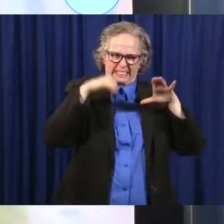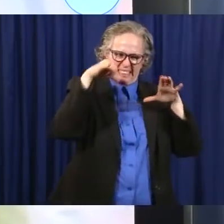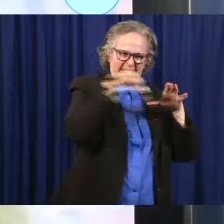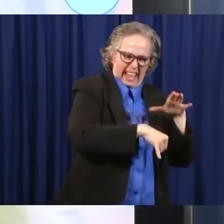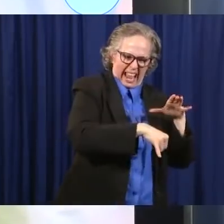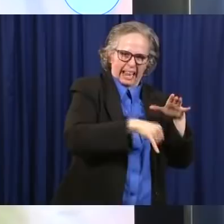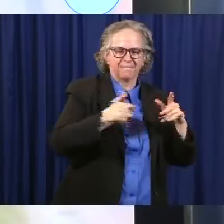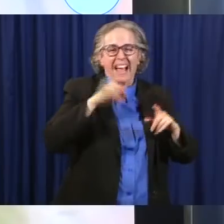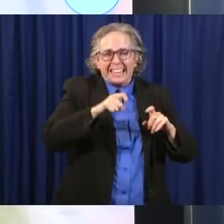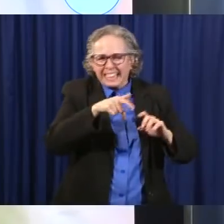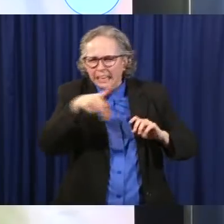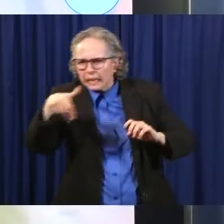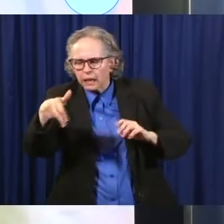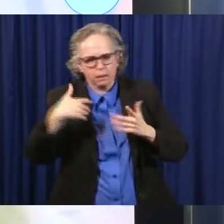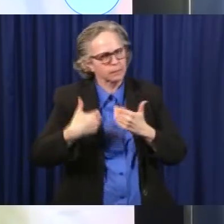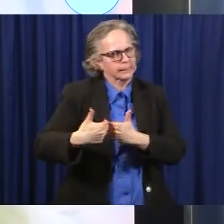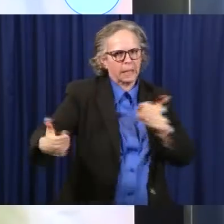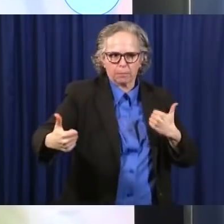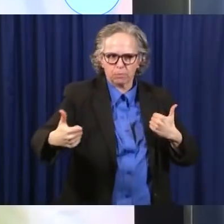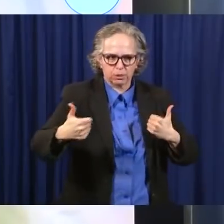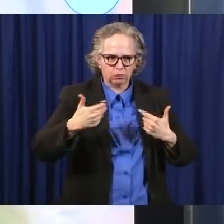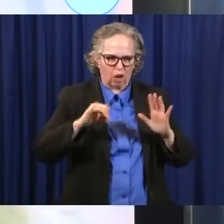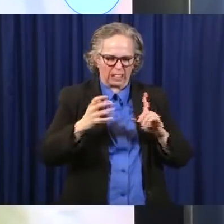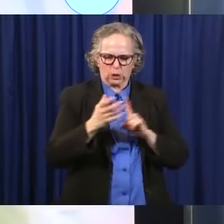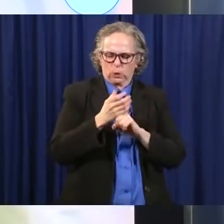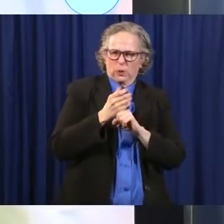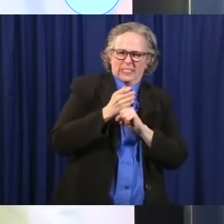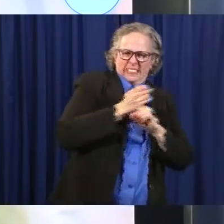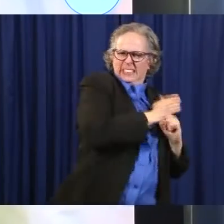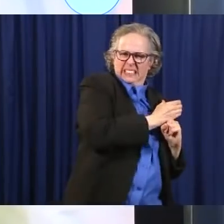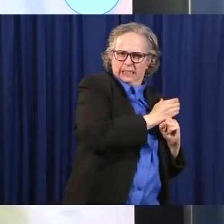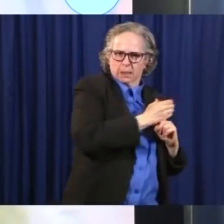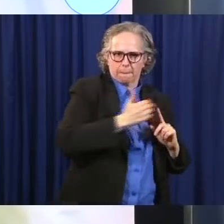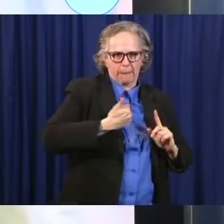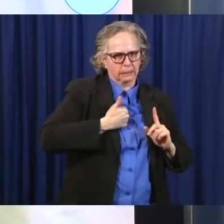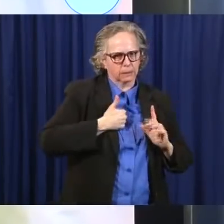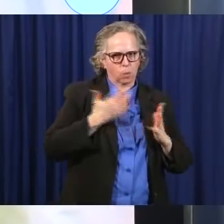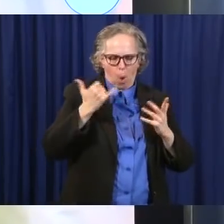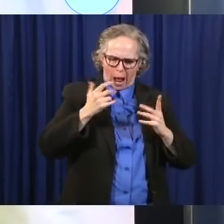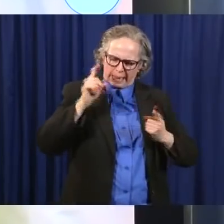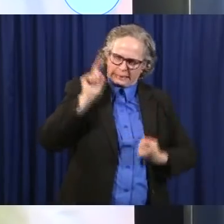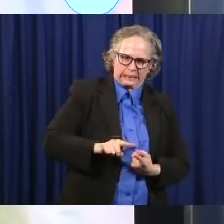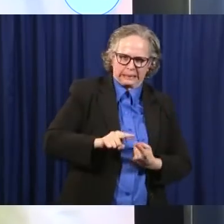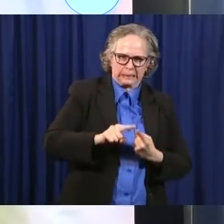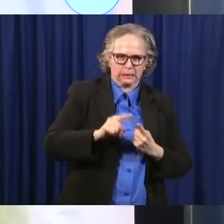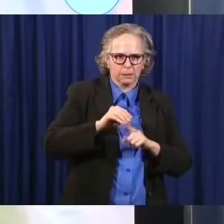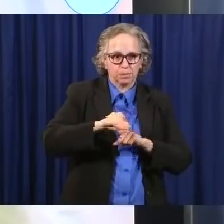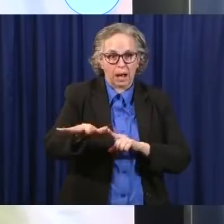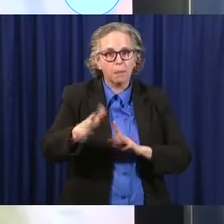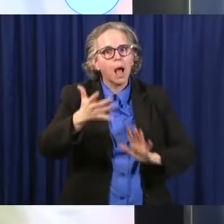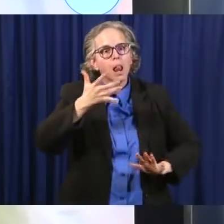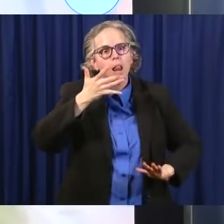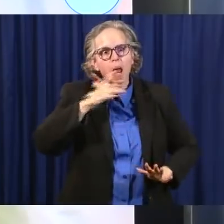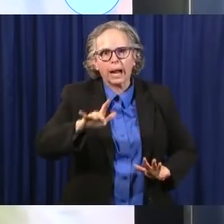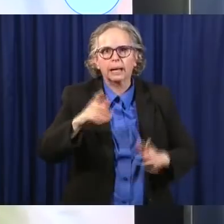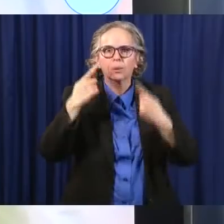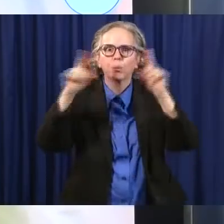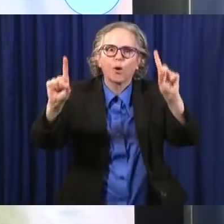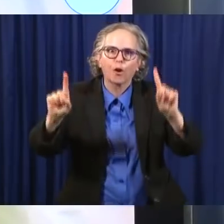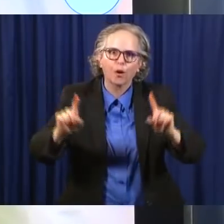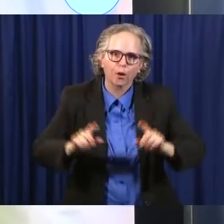everyone, just trying to keep the chances of them getting it down, which luckily no one did get it in my house, so.